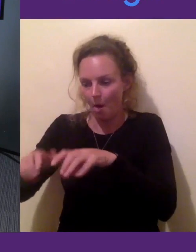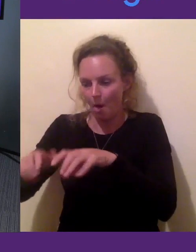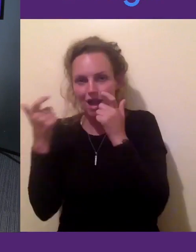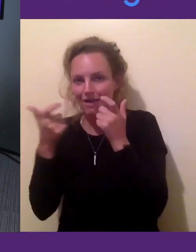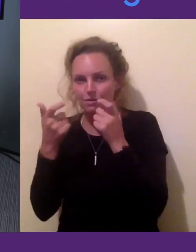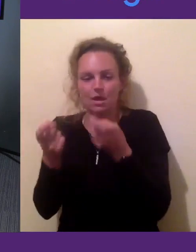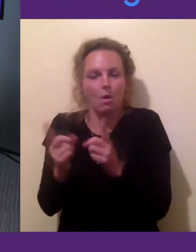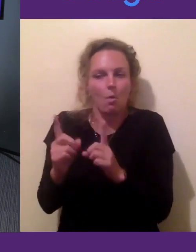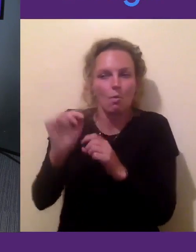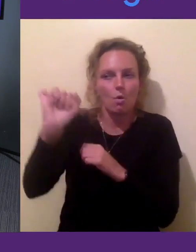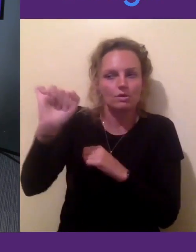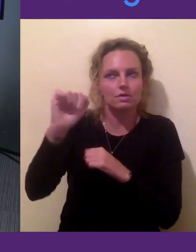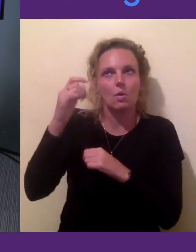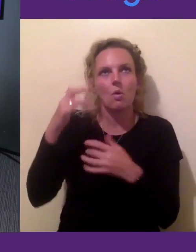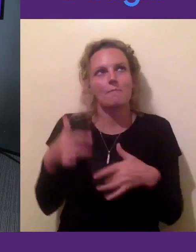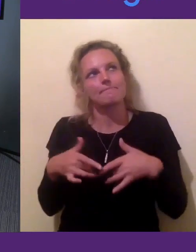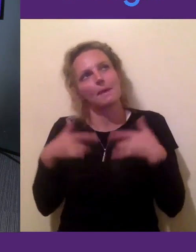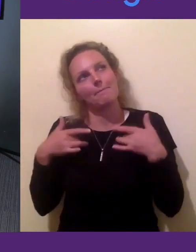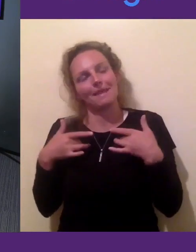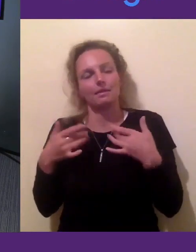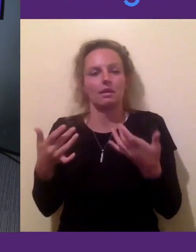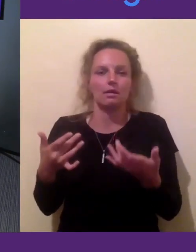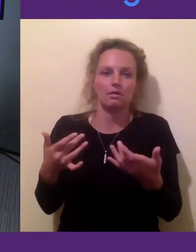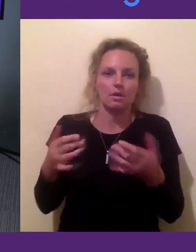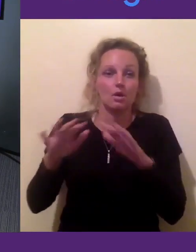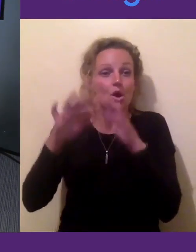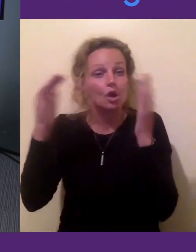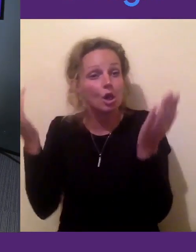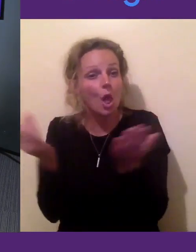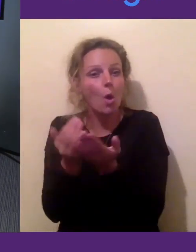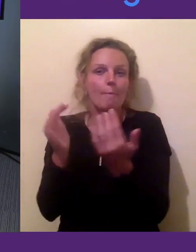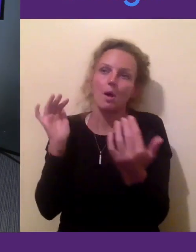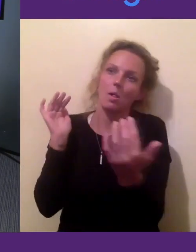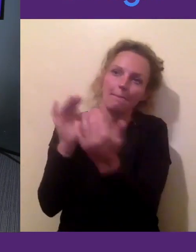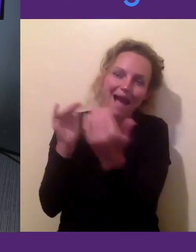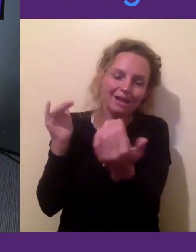versus kind of global oversight?